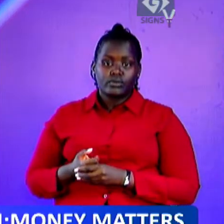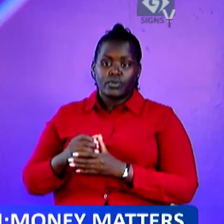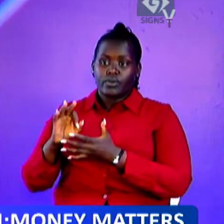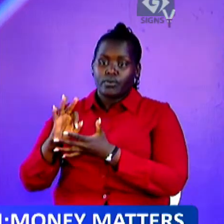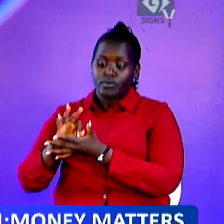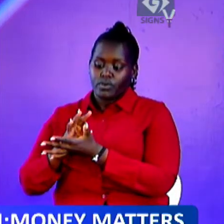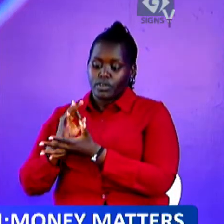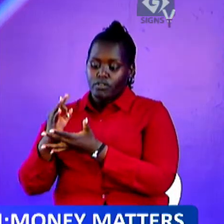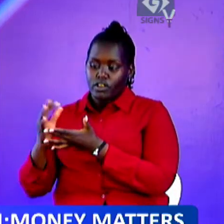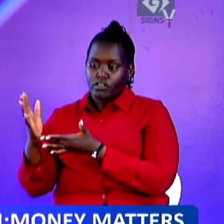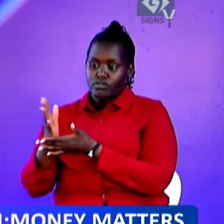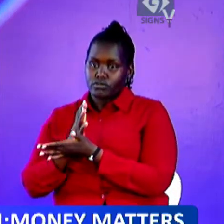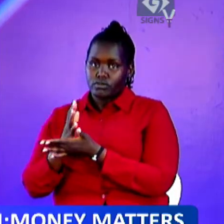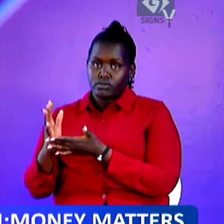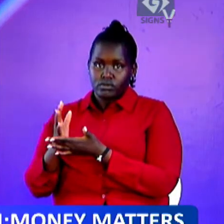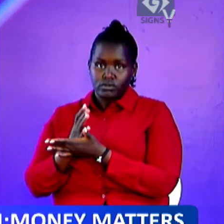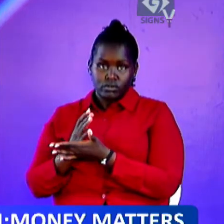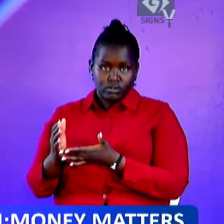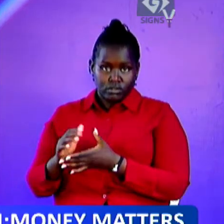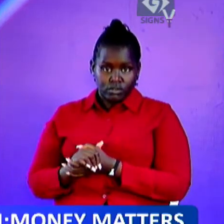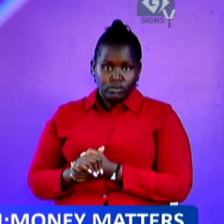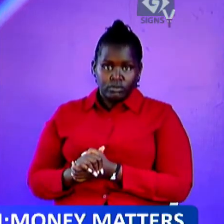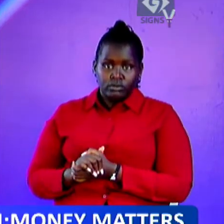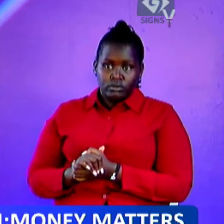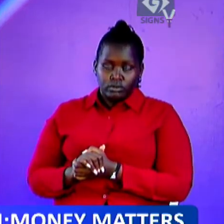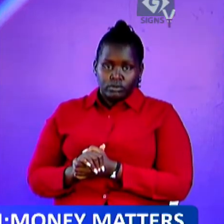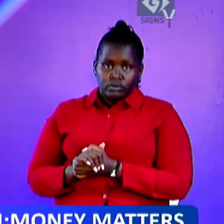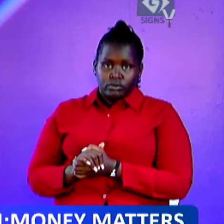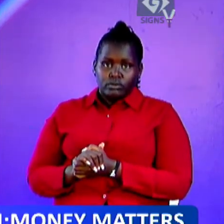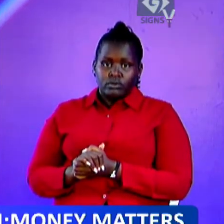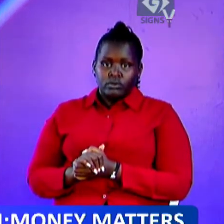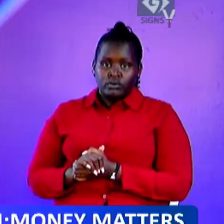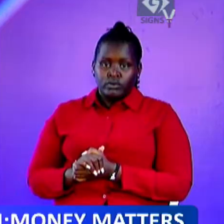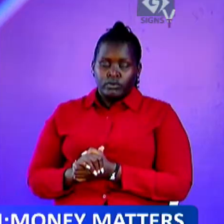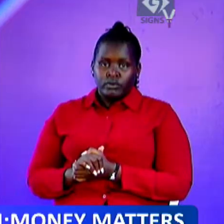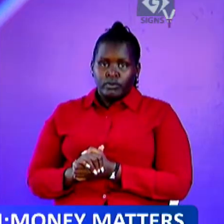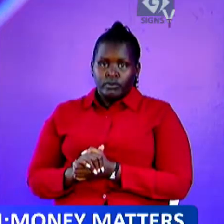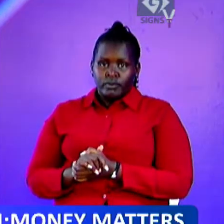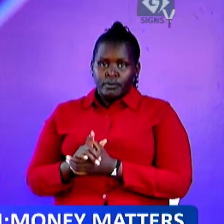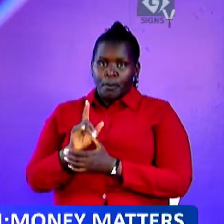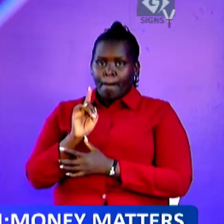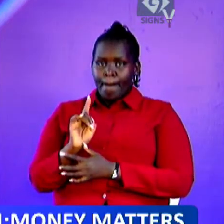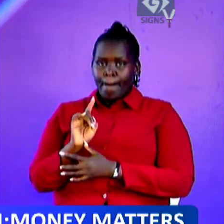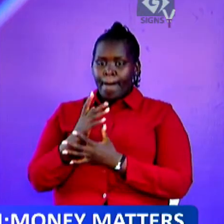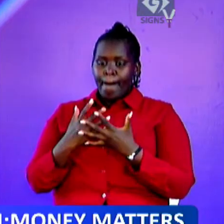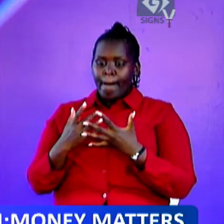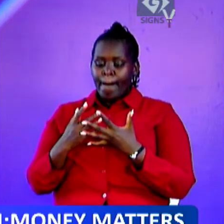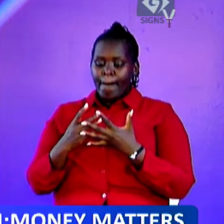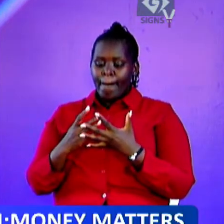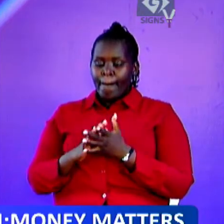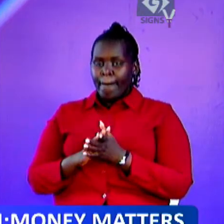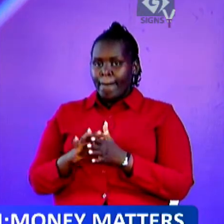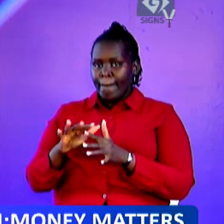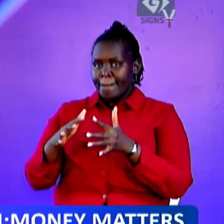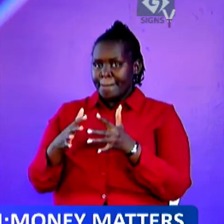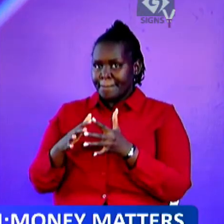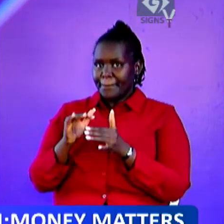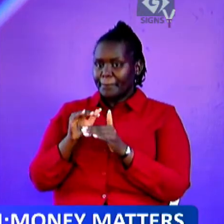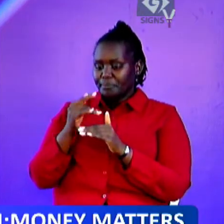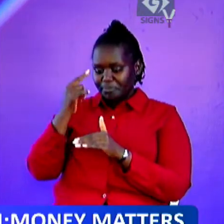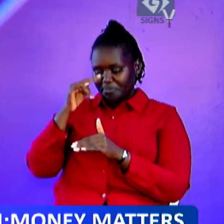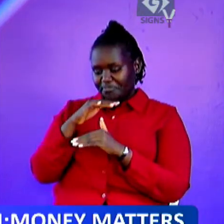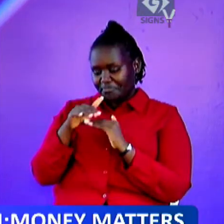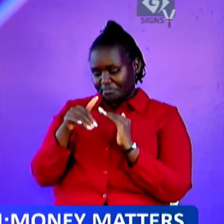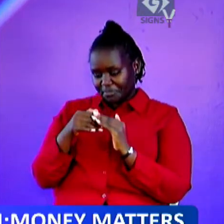financial sector would essentially Have crumbled. collapse. Yeah. One of the ways to look at it is that for every probably 100